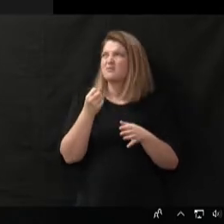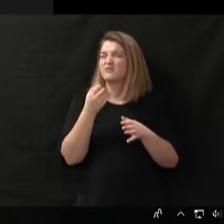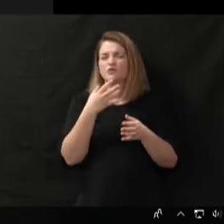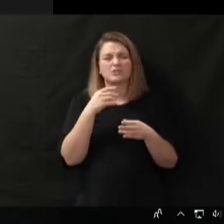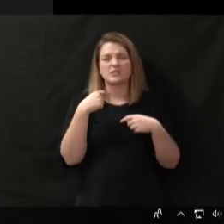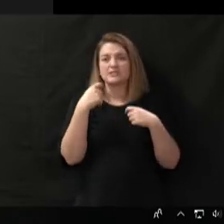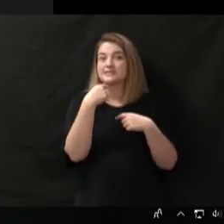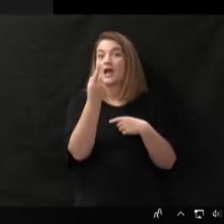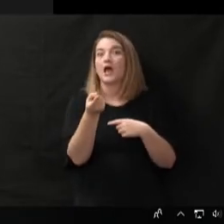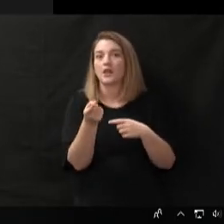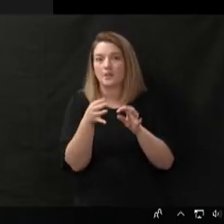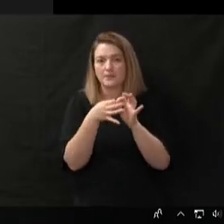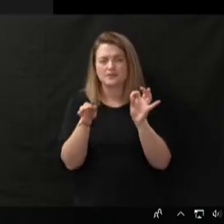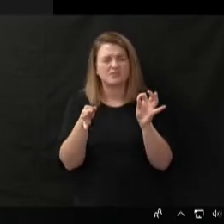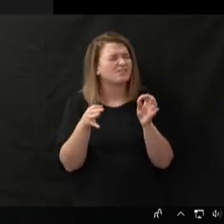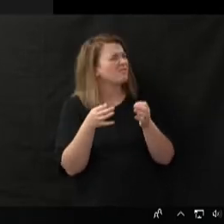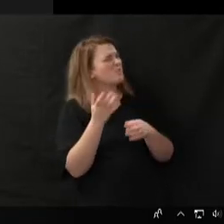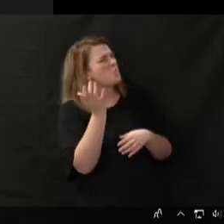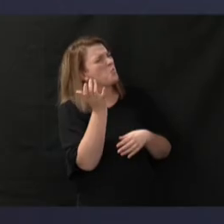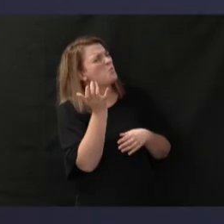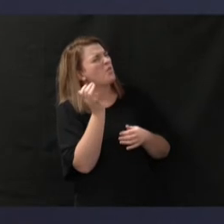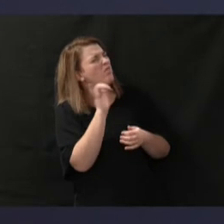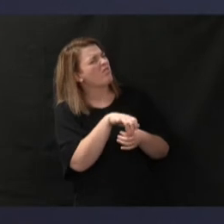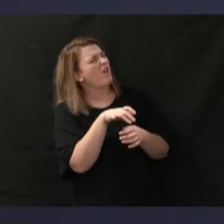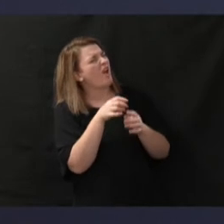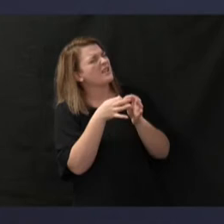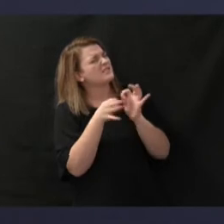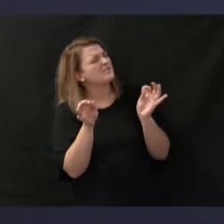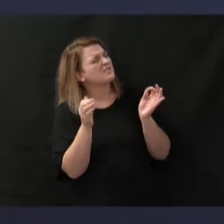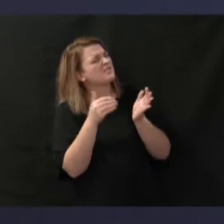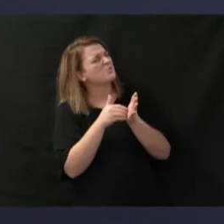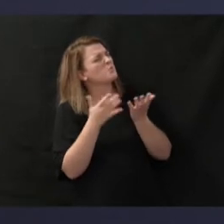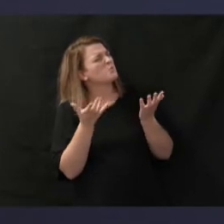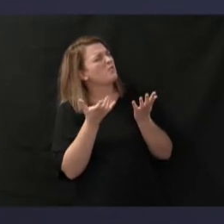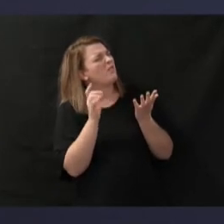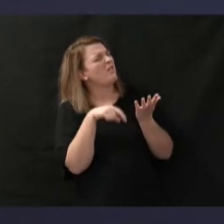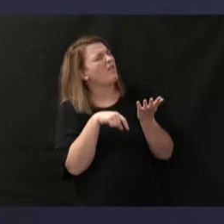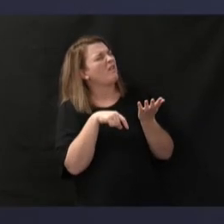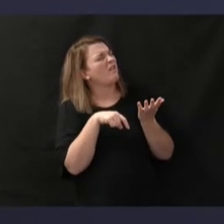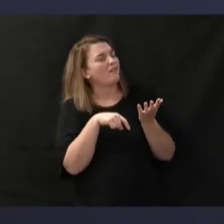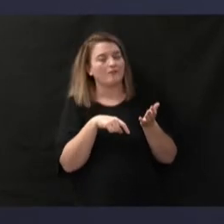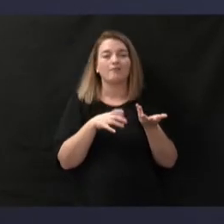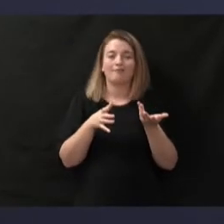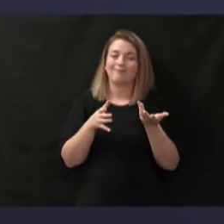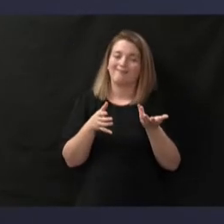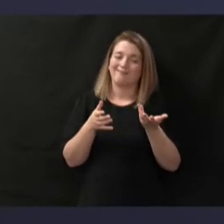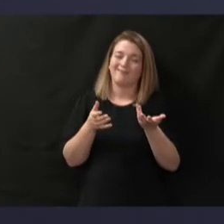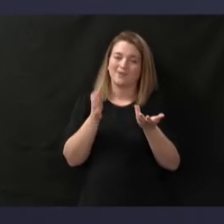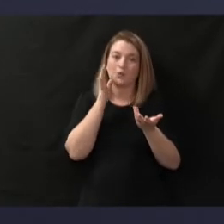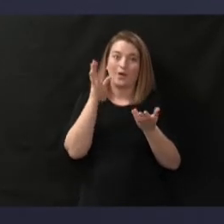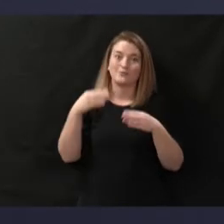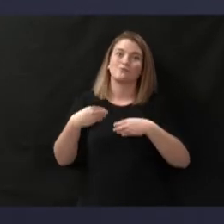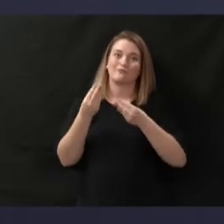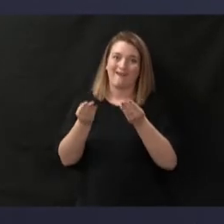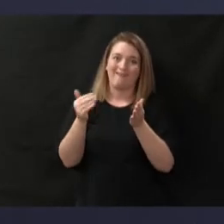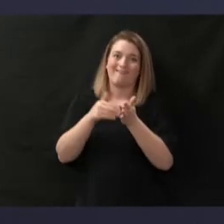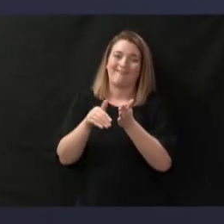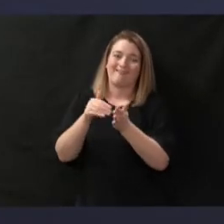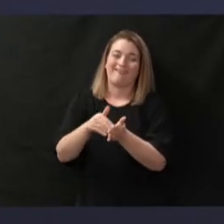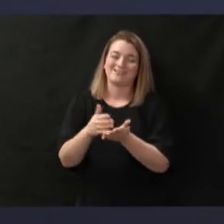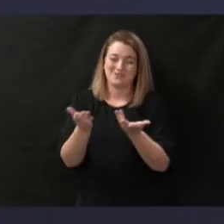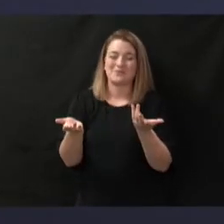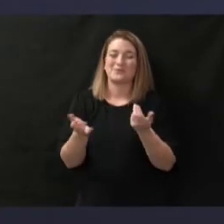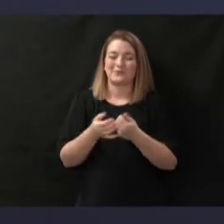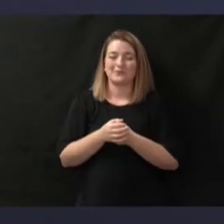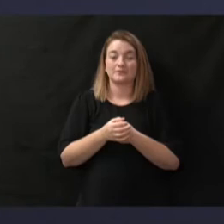And then you'll need to go through it again. Now, I will tell you, in working with some of my children, when it's a longer sentence, like a dog will jump on the bed,